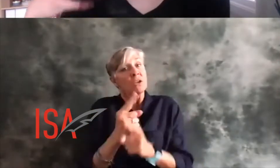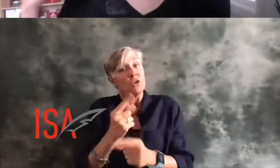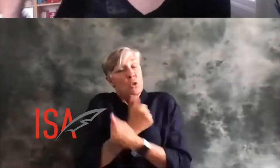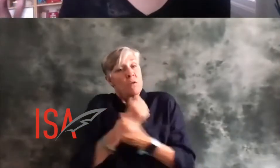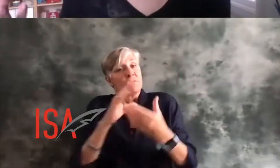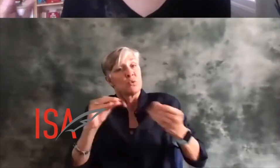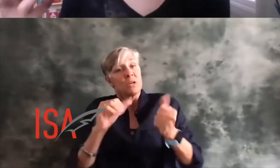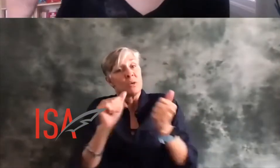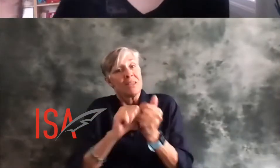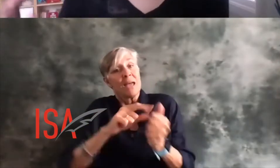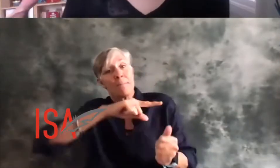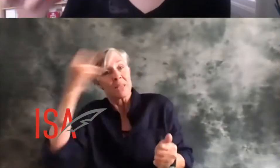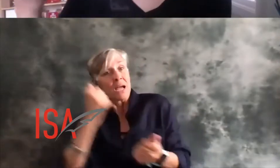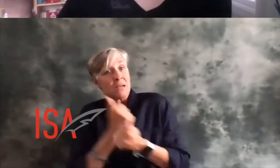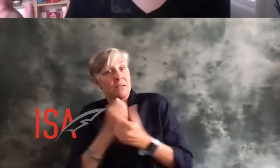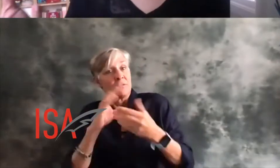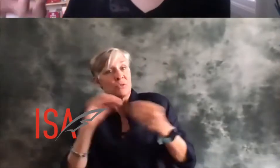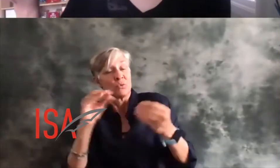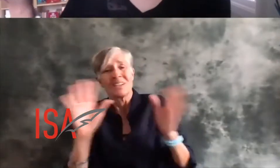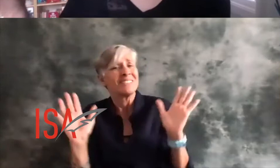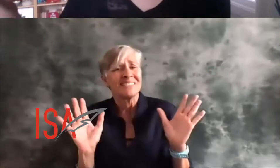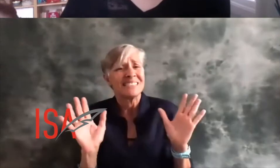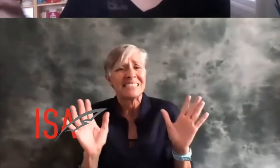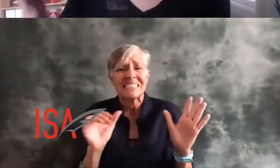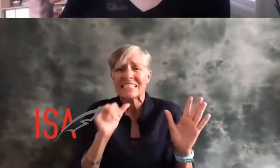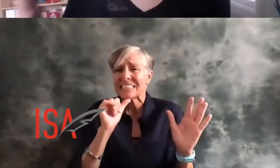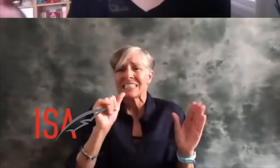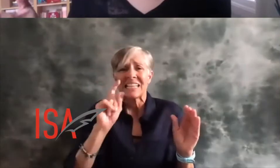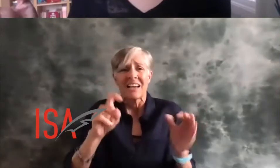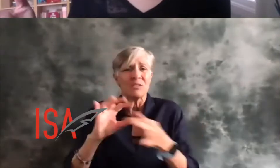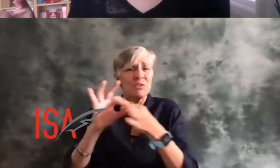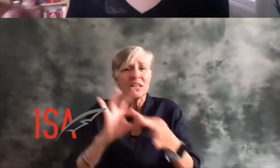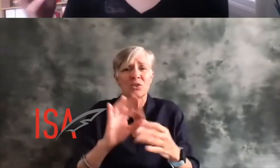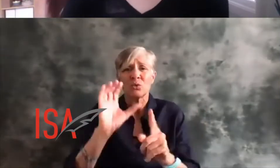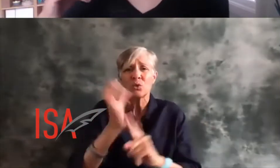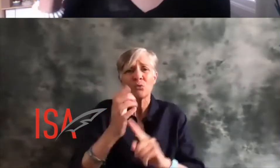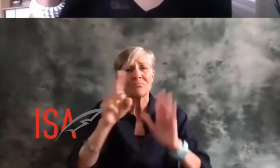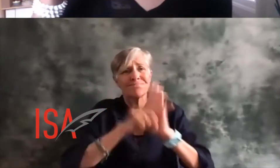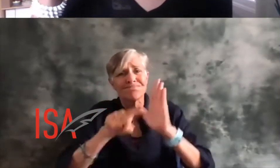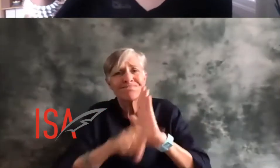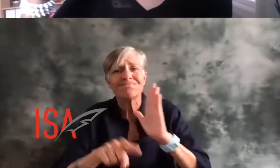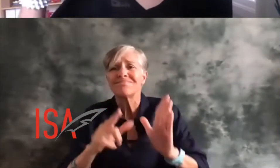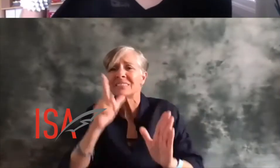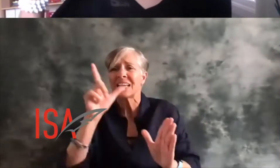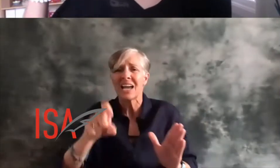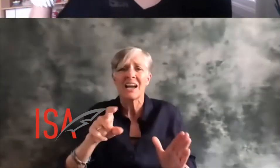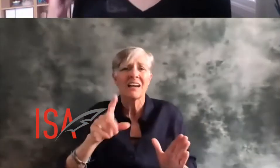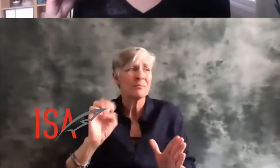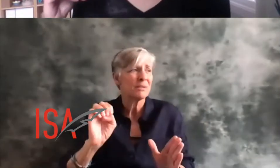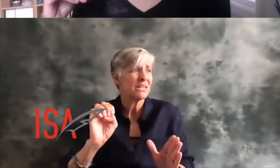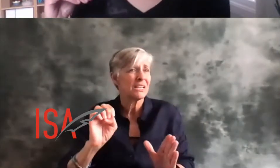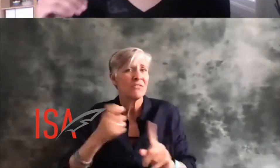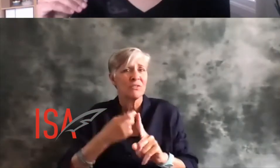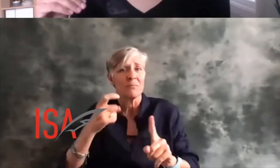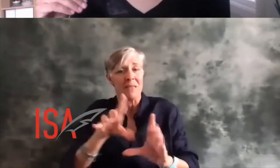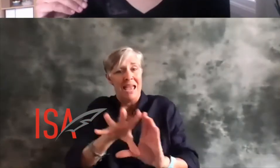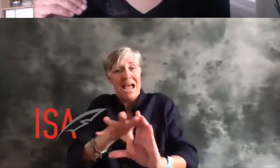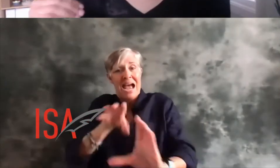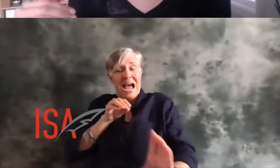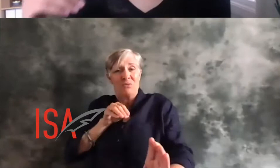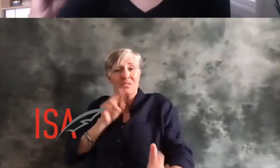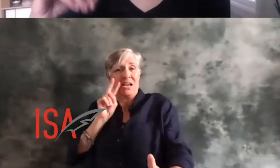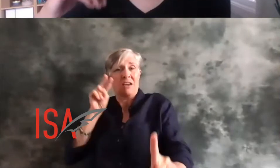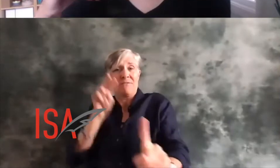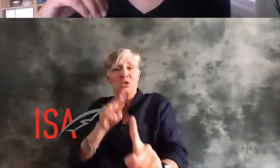have to be about the issues that culture is talked about for. It doesn't have to be from that external